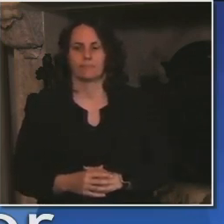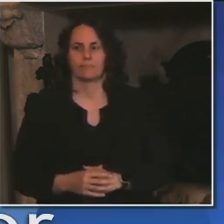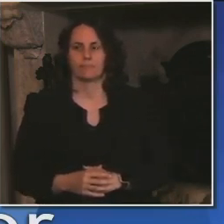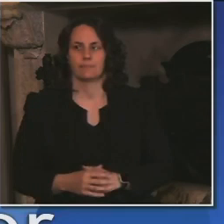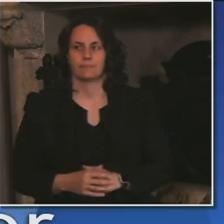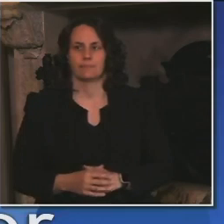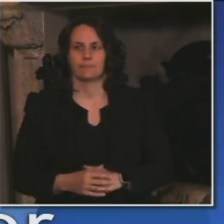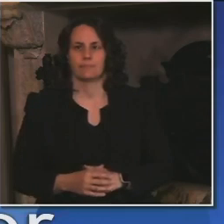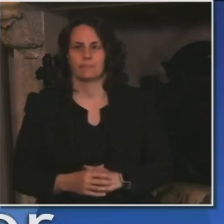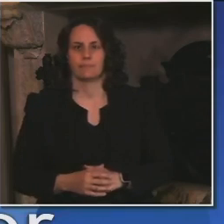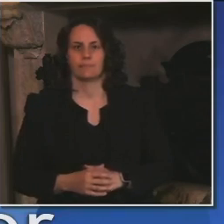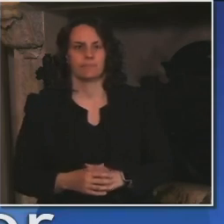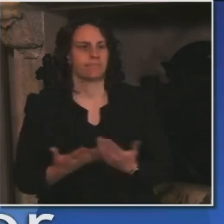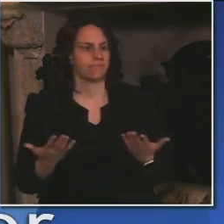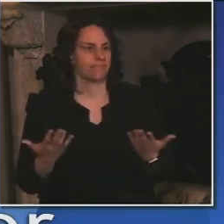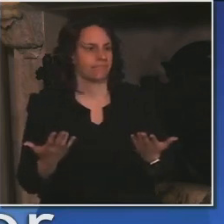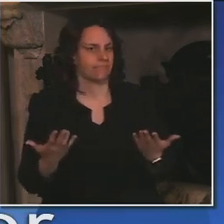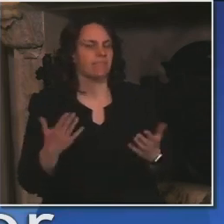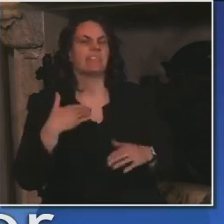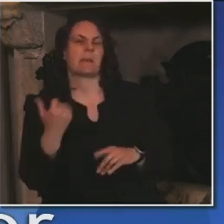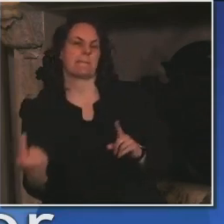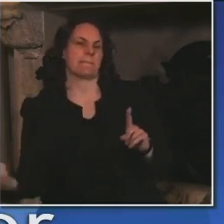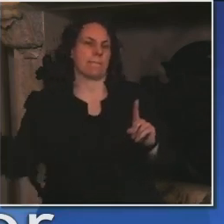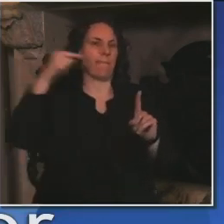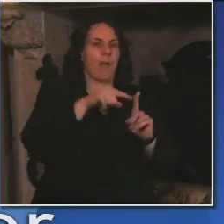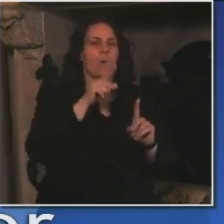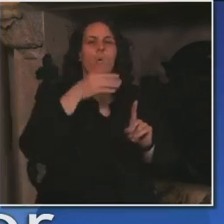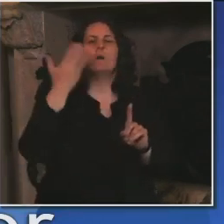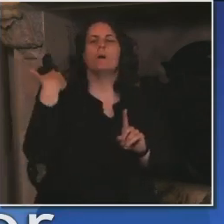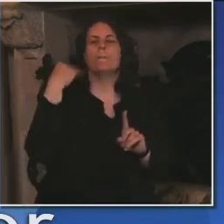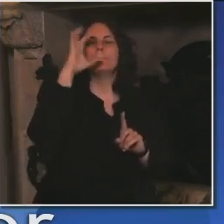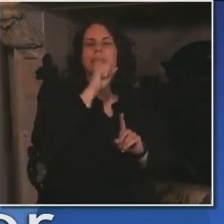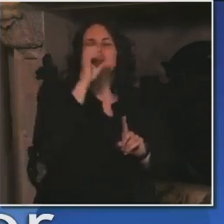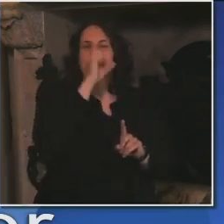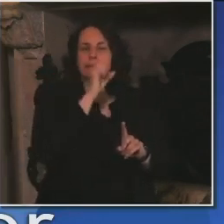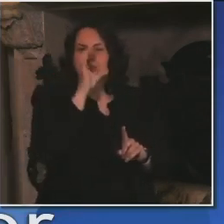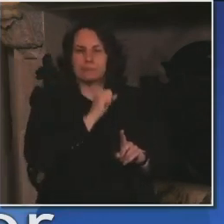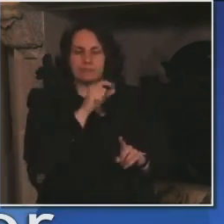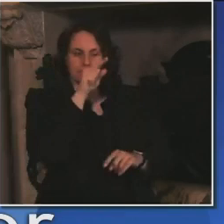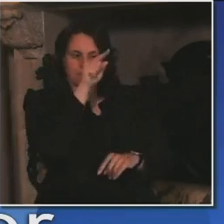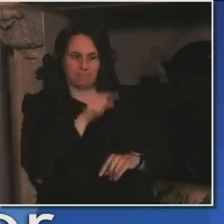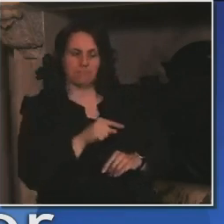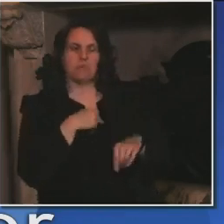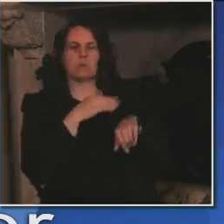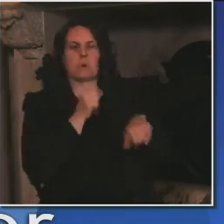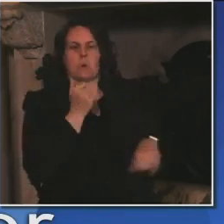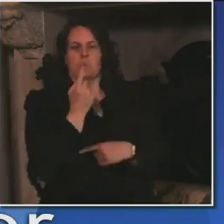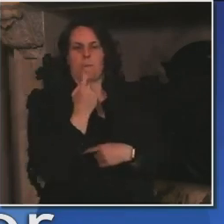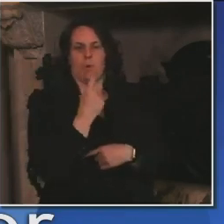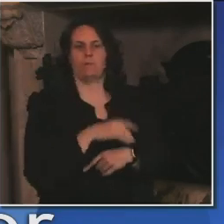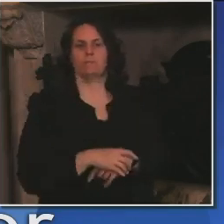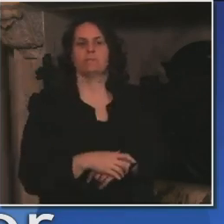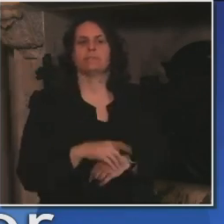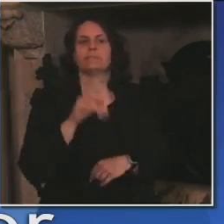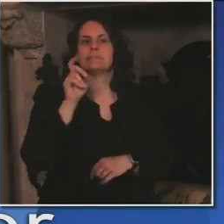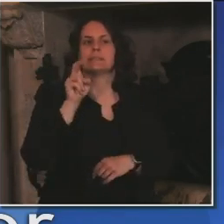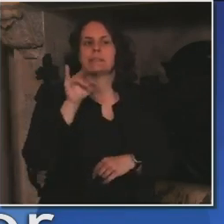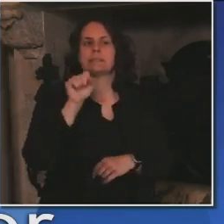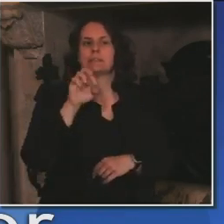Okay, I'm going to go back to others that I've called on that didn't get a chance to ask a question. Denise Lockwood from Racine County